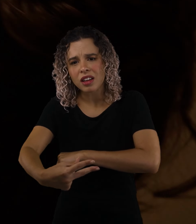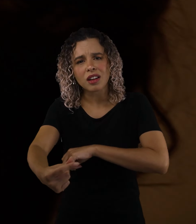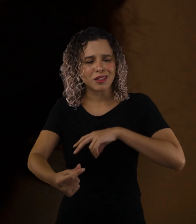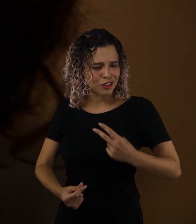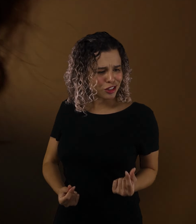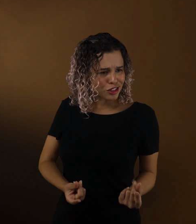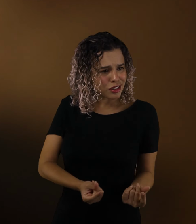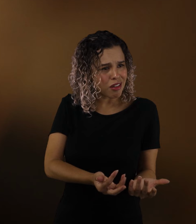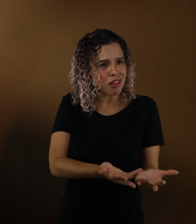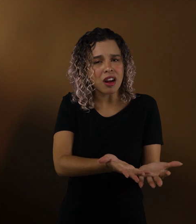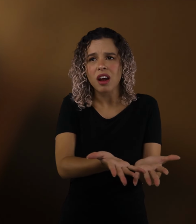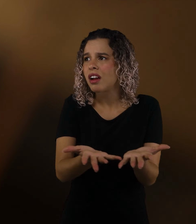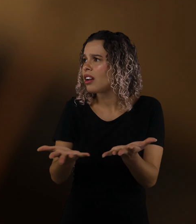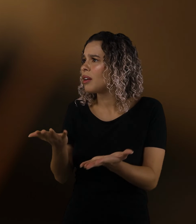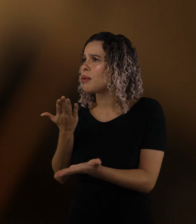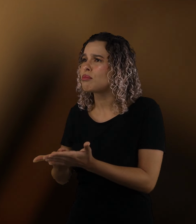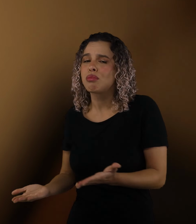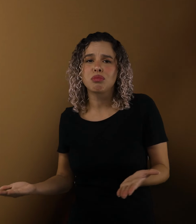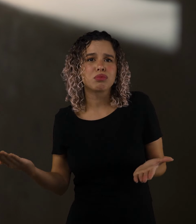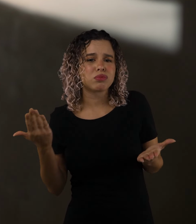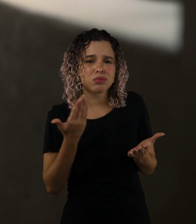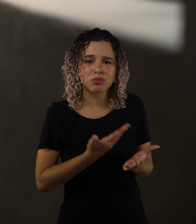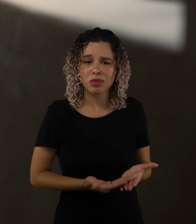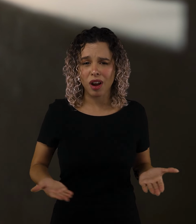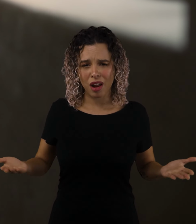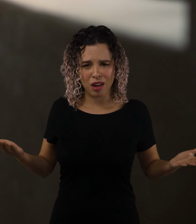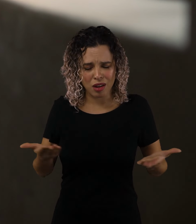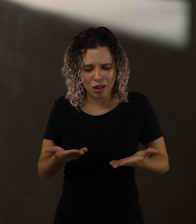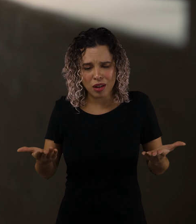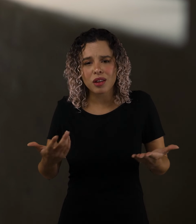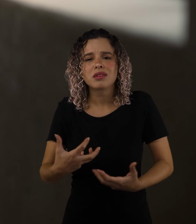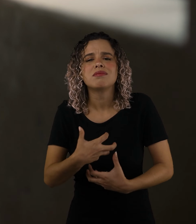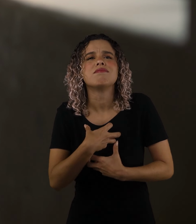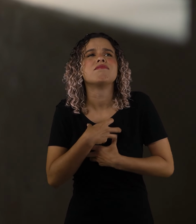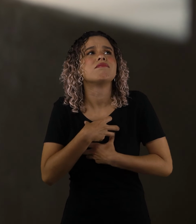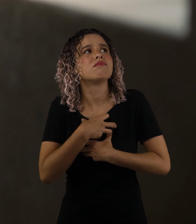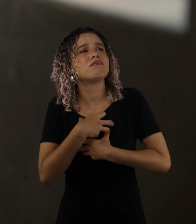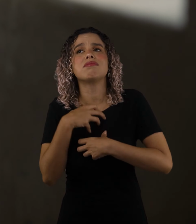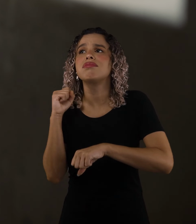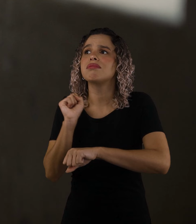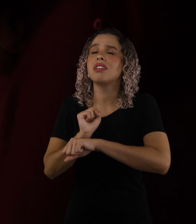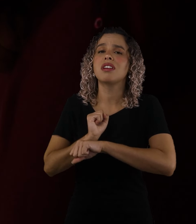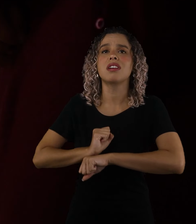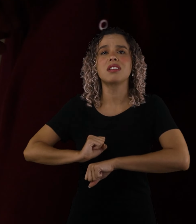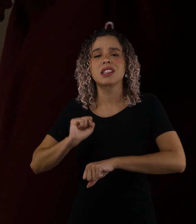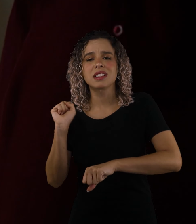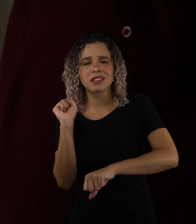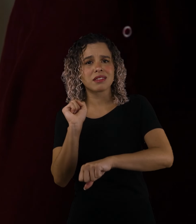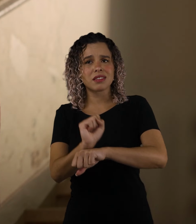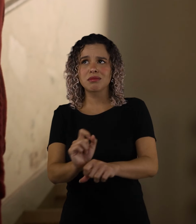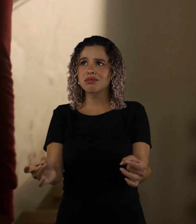you took my money. Olha pro alto. Now I fear. Left me